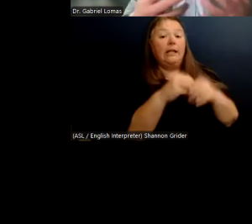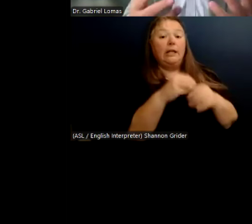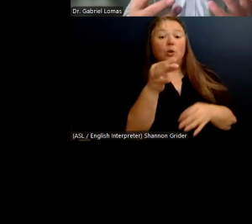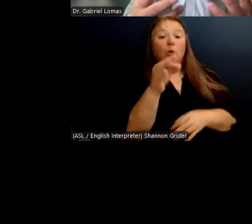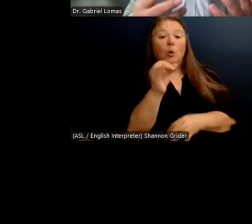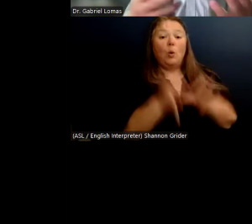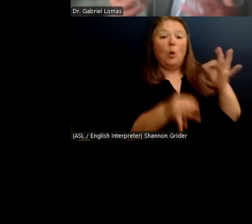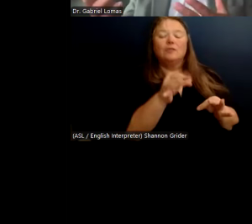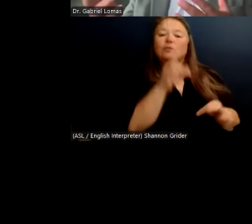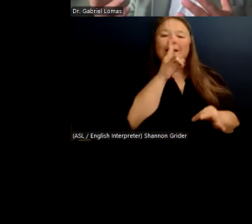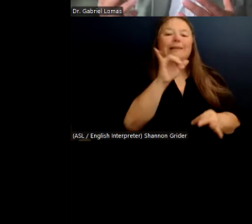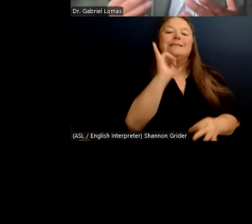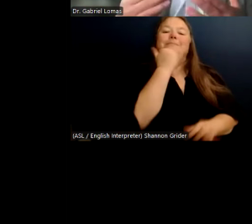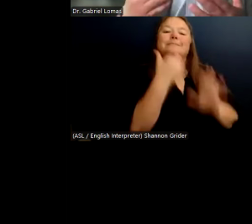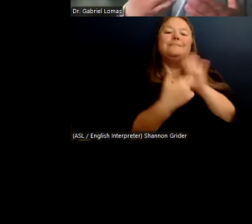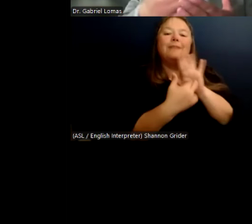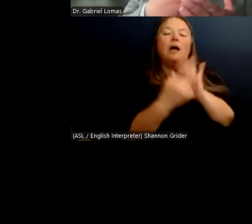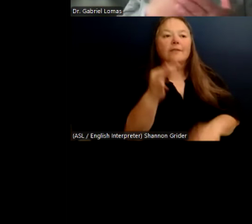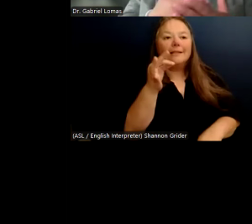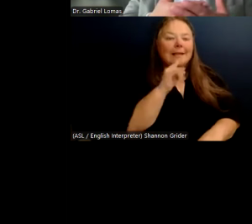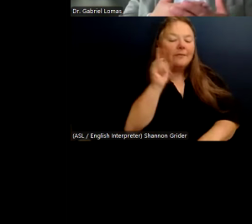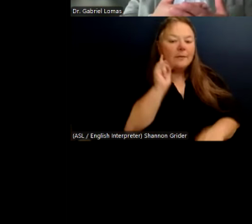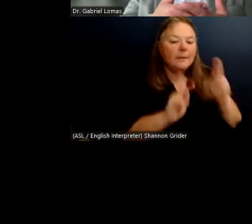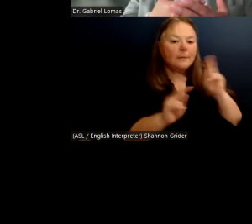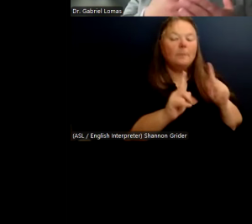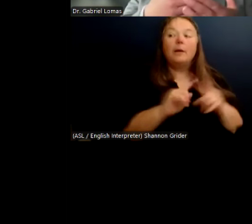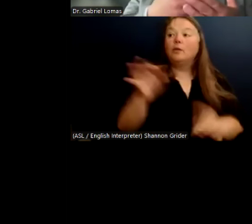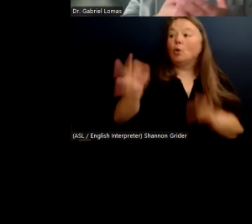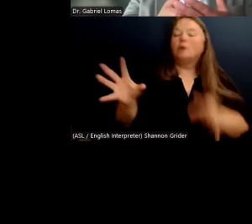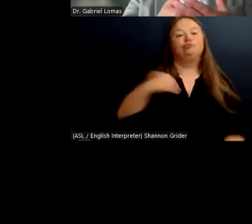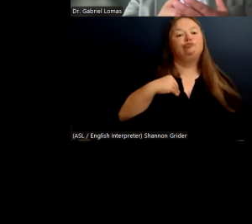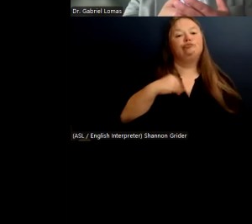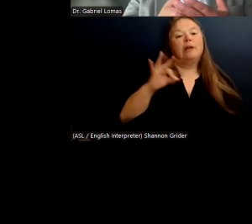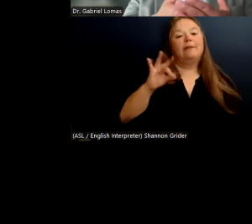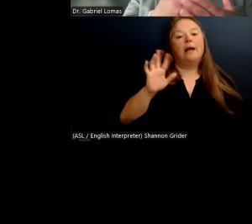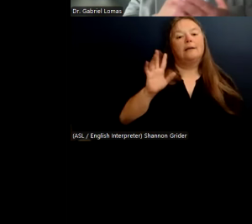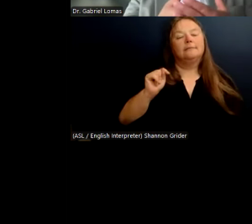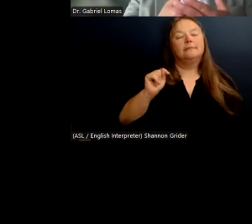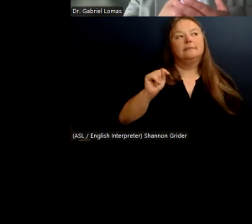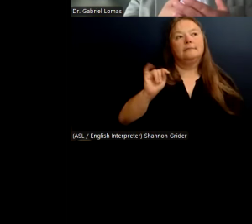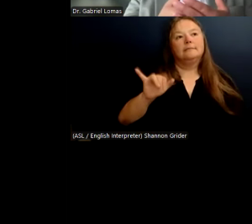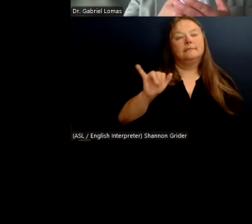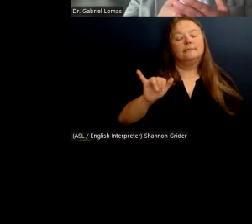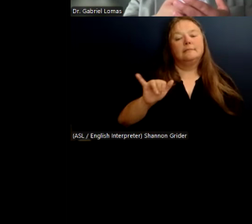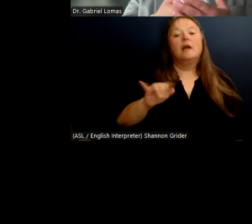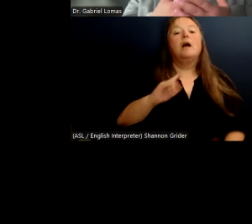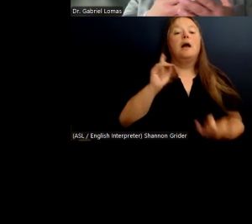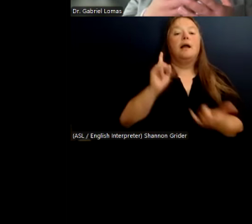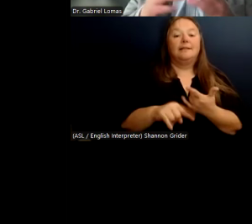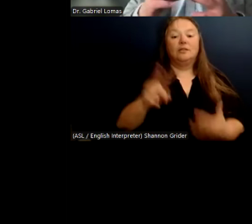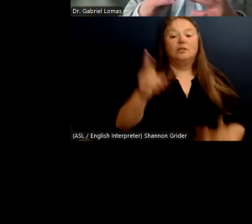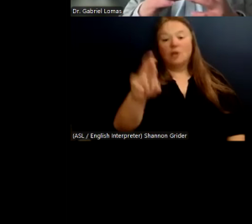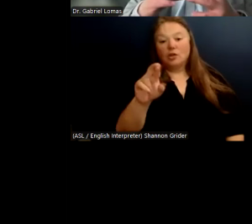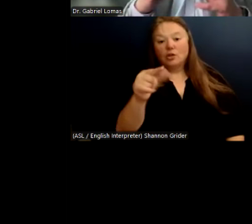They're misrepresentations of deaf people, but the court will accept that as fact. And until someone like Dr. Guthman or I get involved,